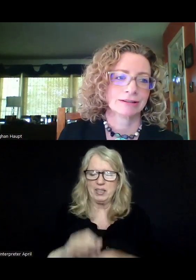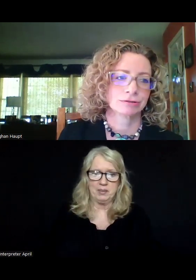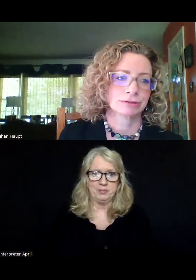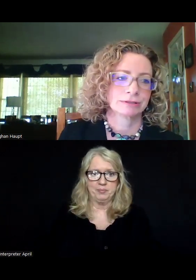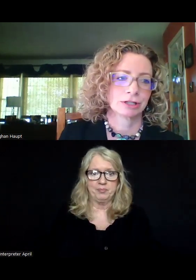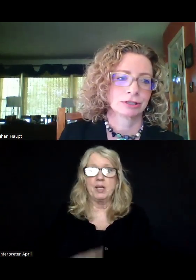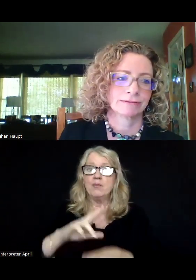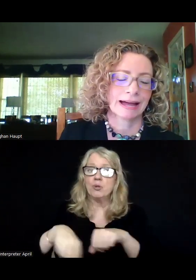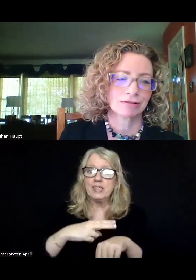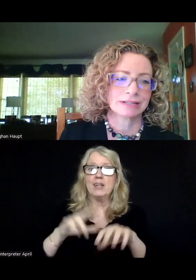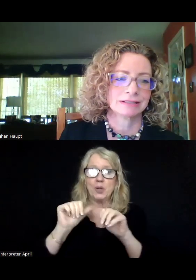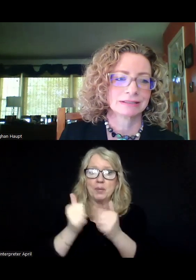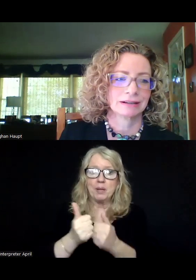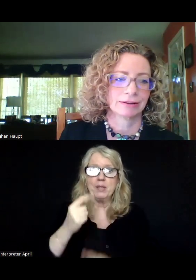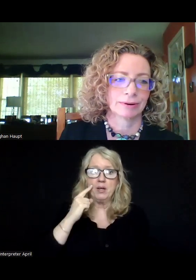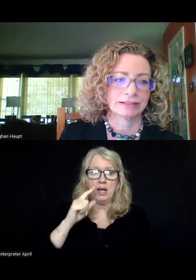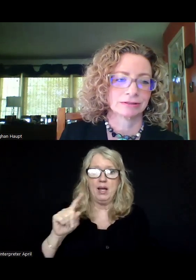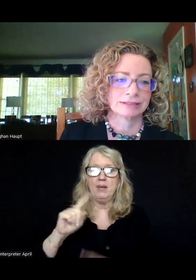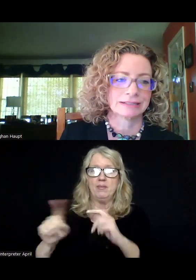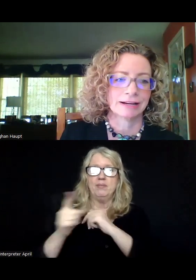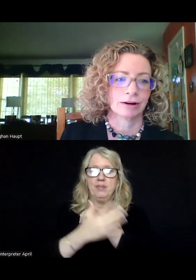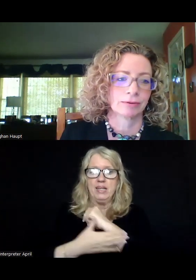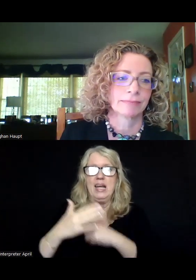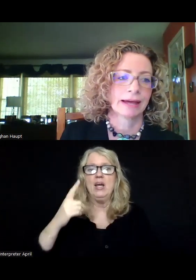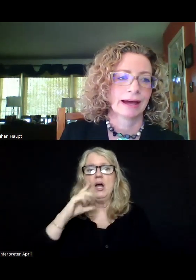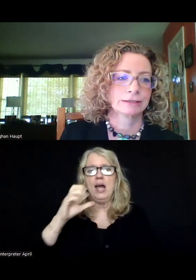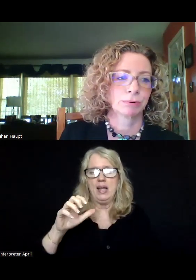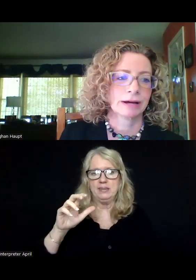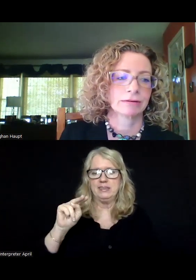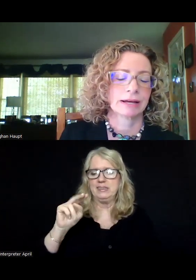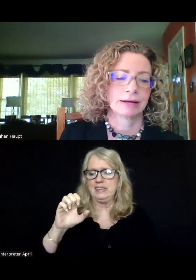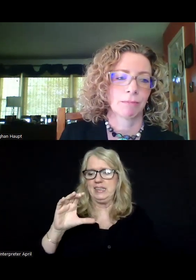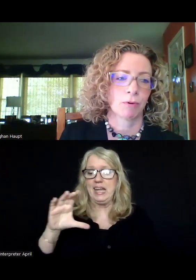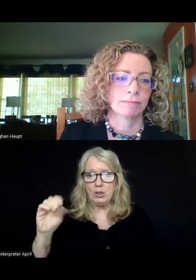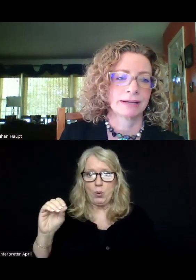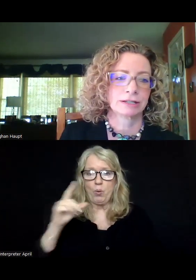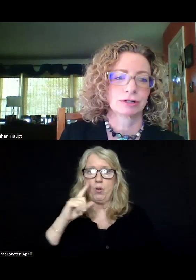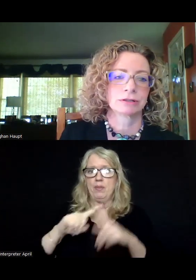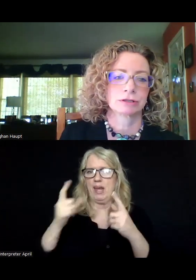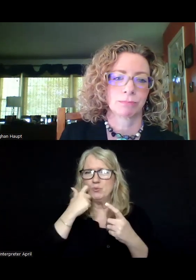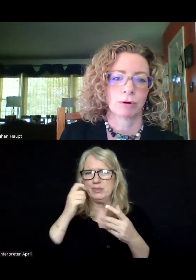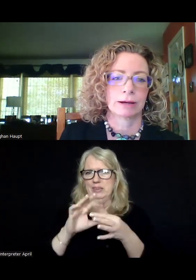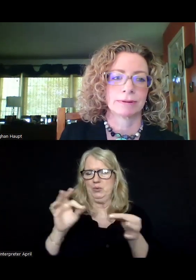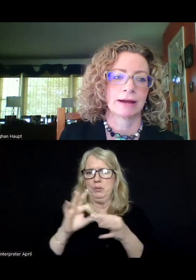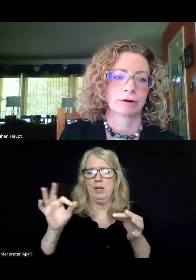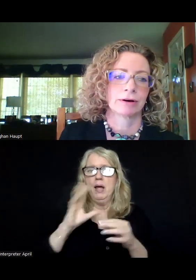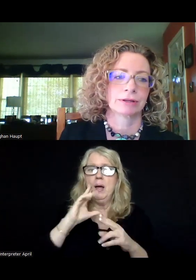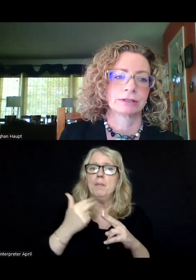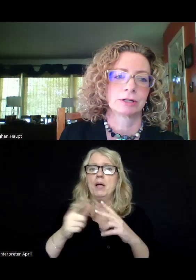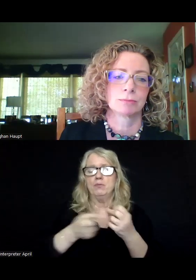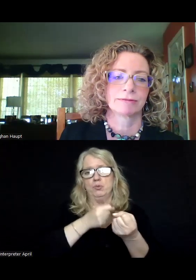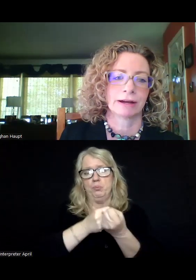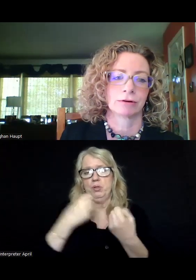the National Association of Counties, otherwise known as NACO, has put out a report messaging to support a behavioral